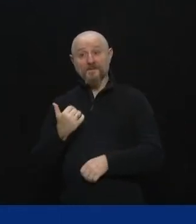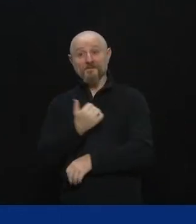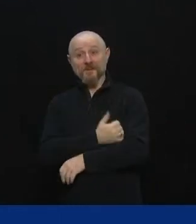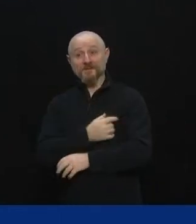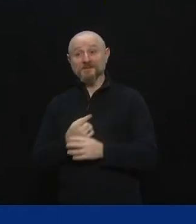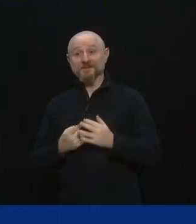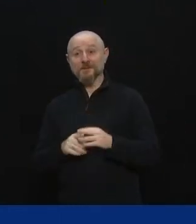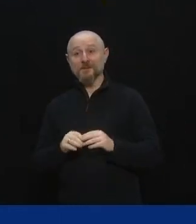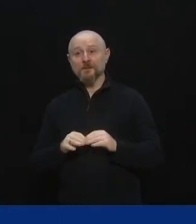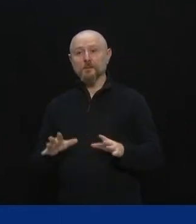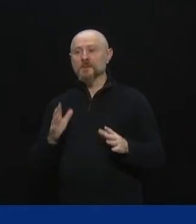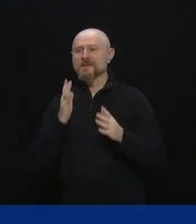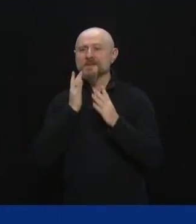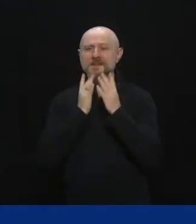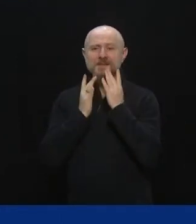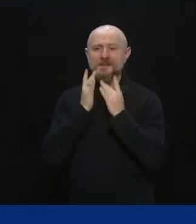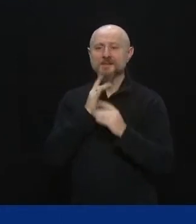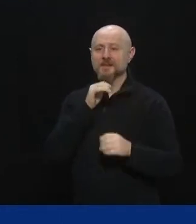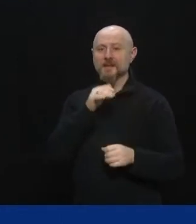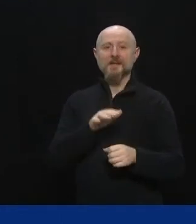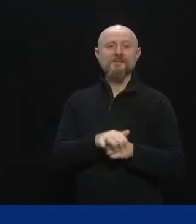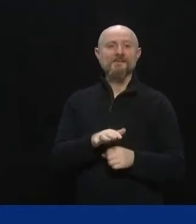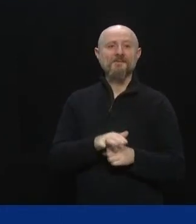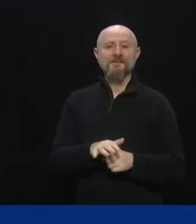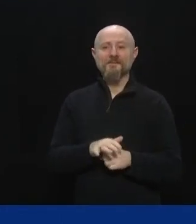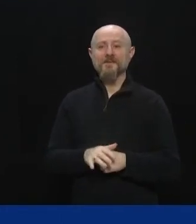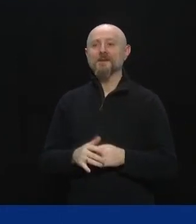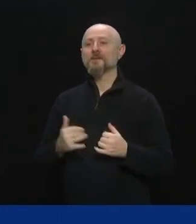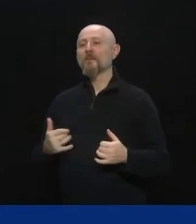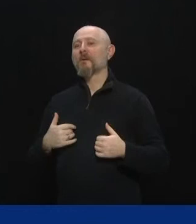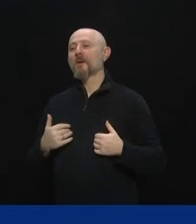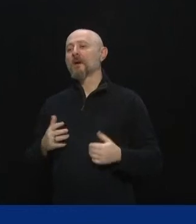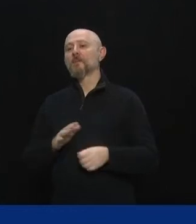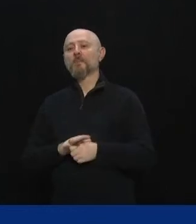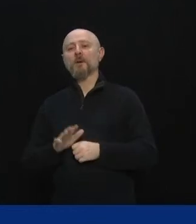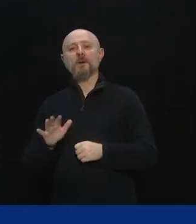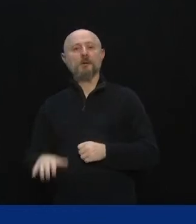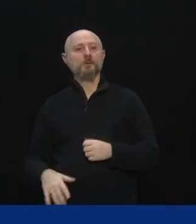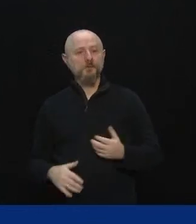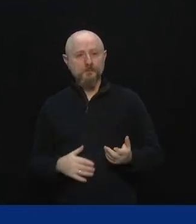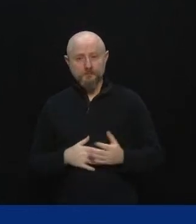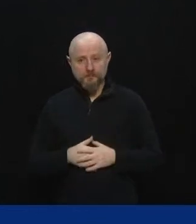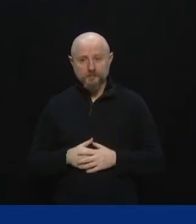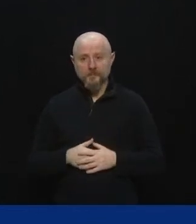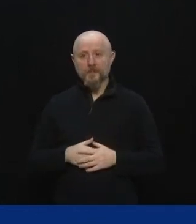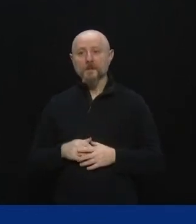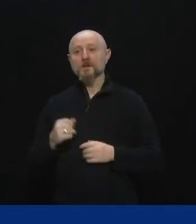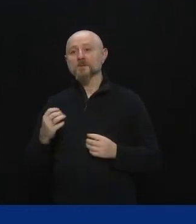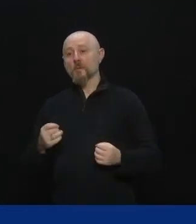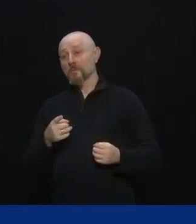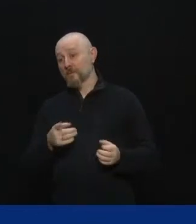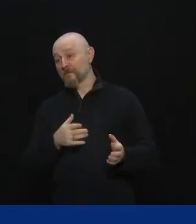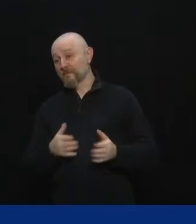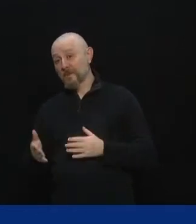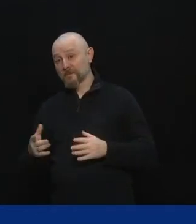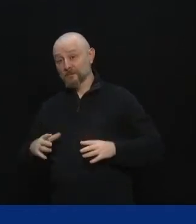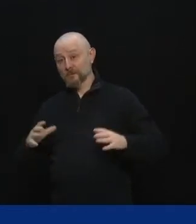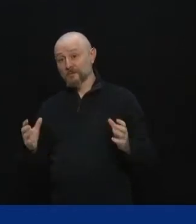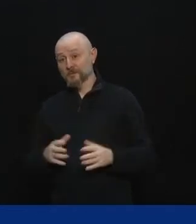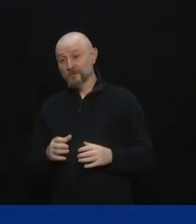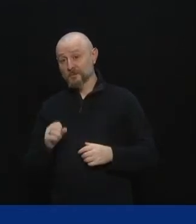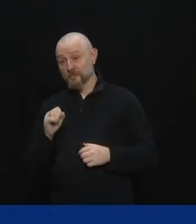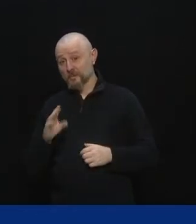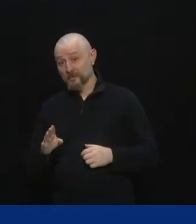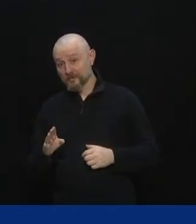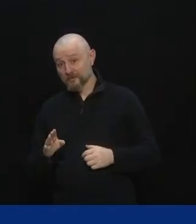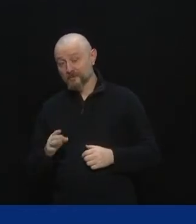short supply. And now we have boosters. So I would recommend, if you're going to gather for the Super Bowl, and I understand the